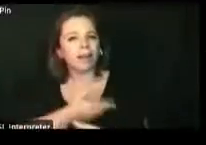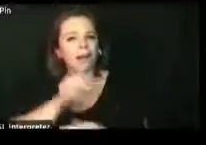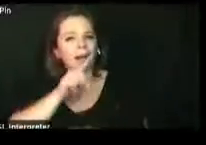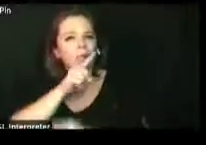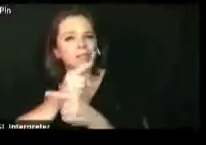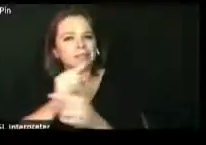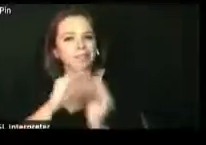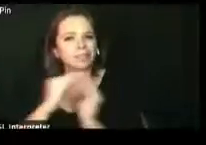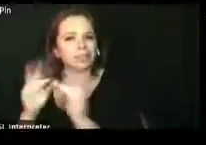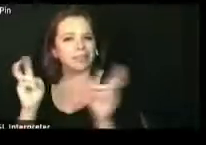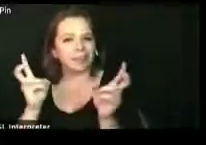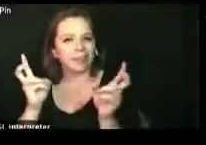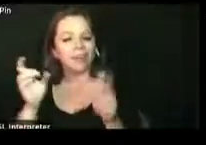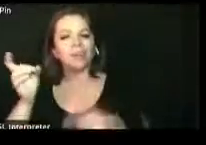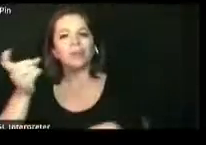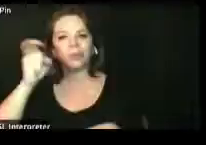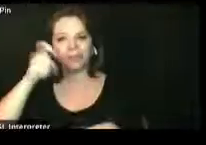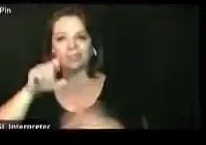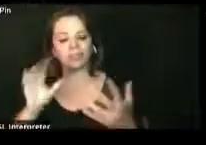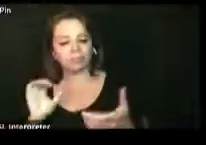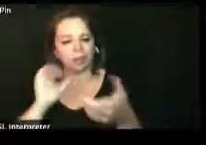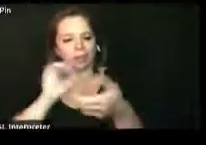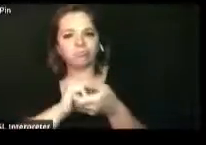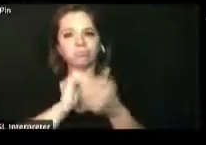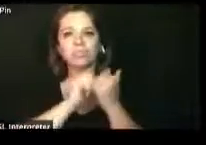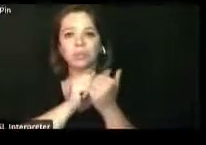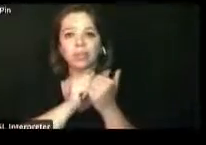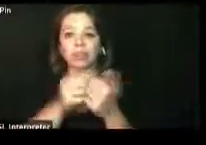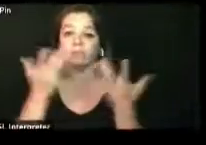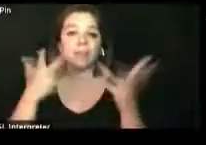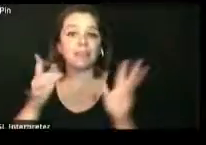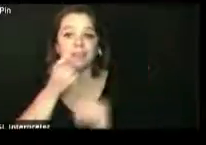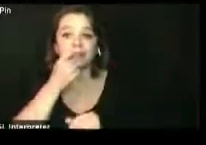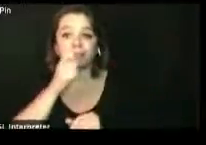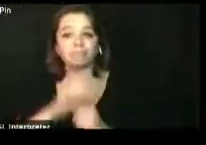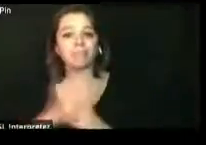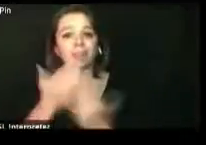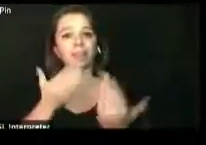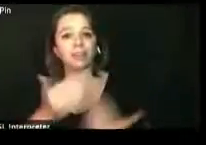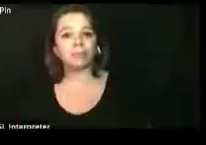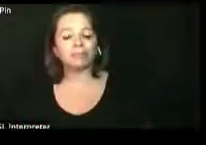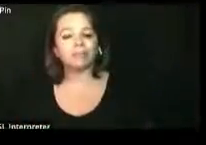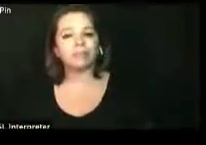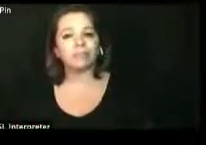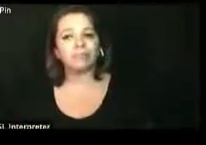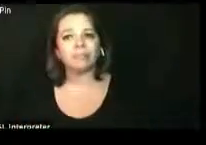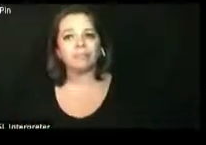are together. That's all I have to say. Thank you.